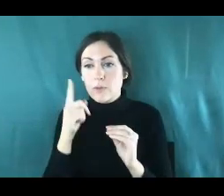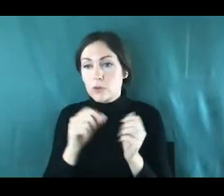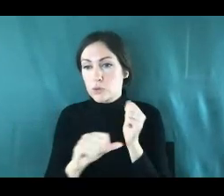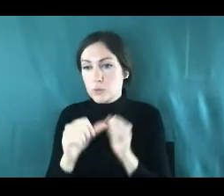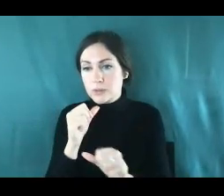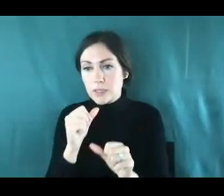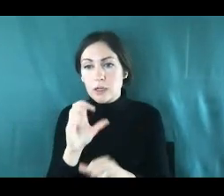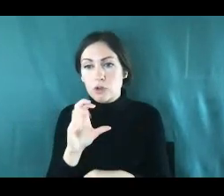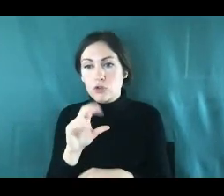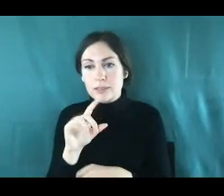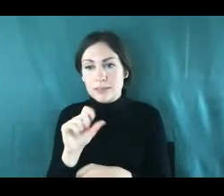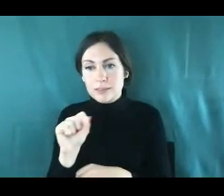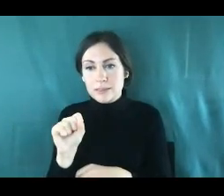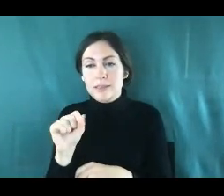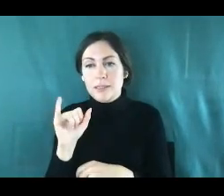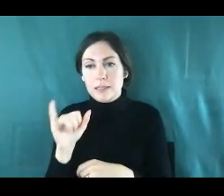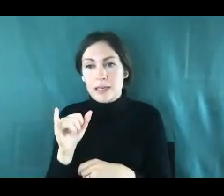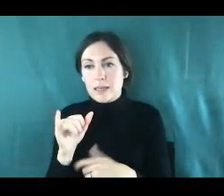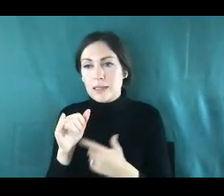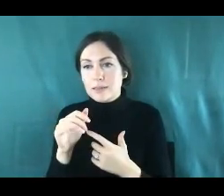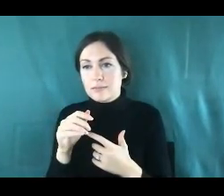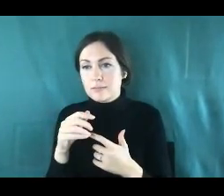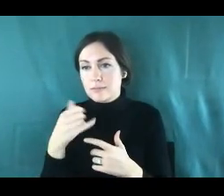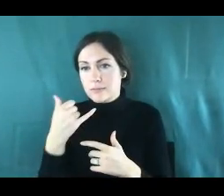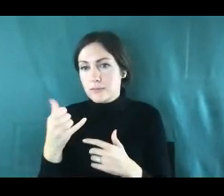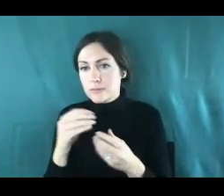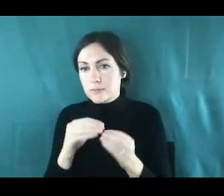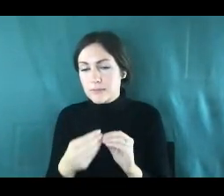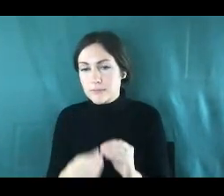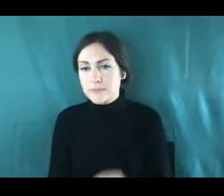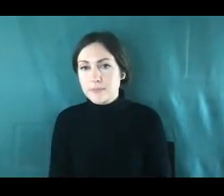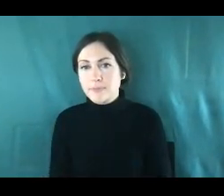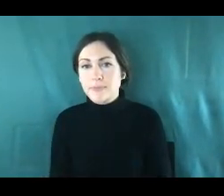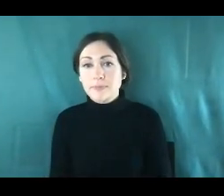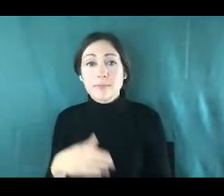Lifeline. Next slide, please.